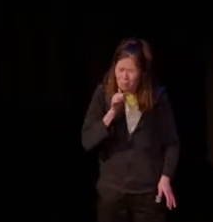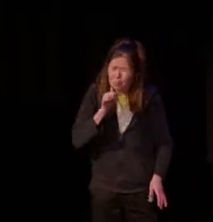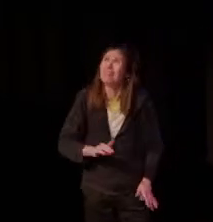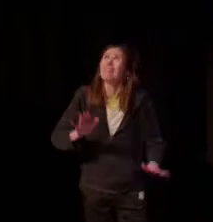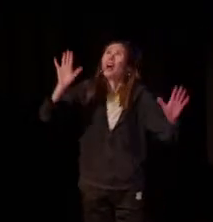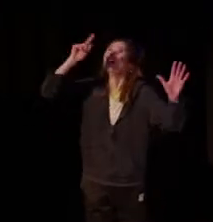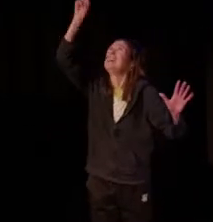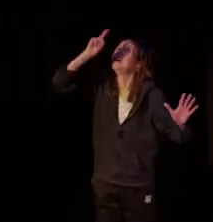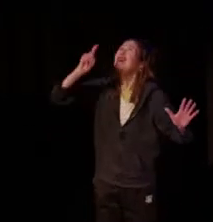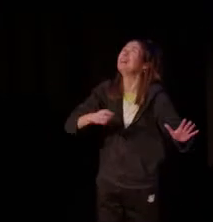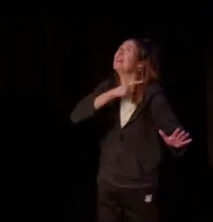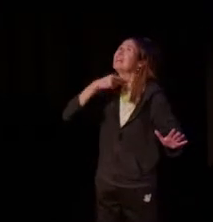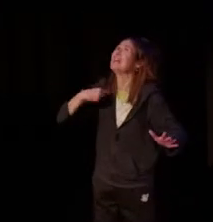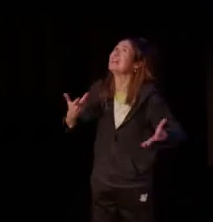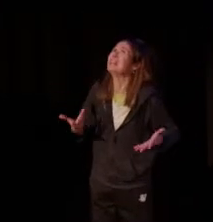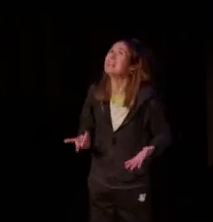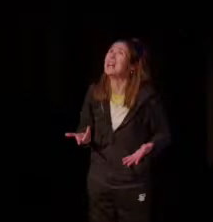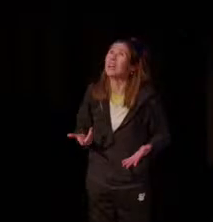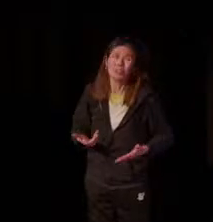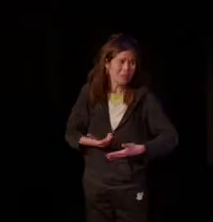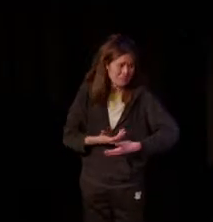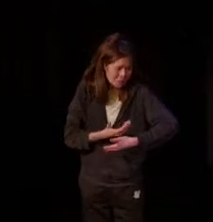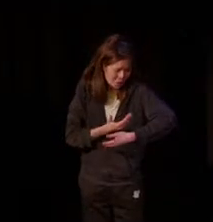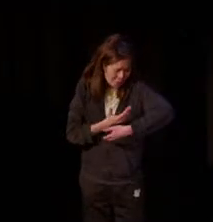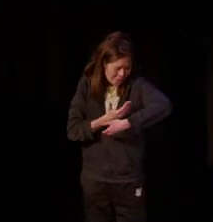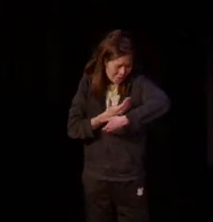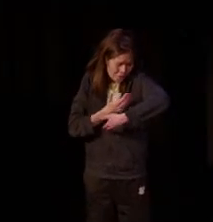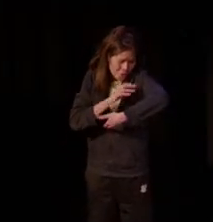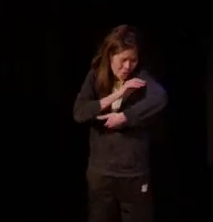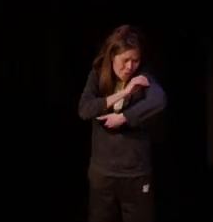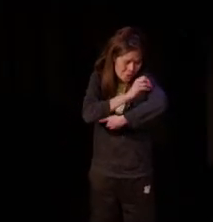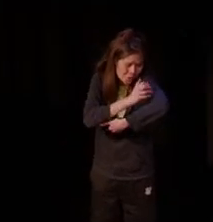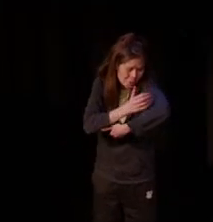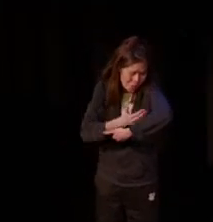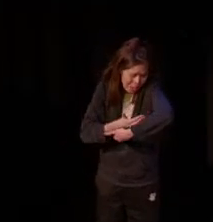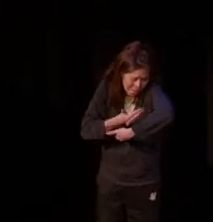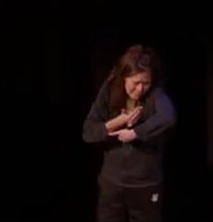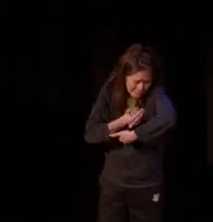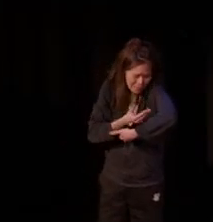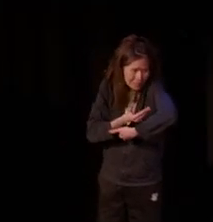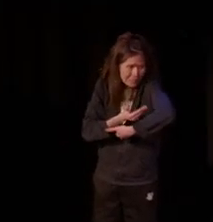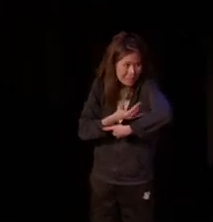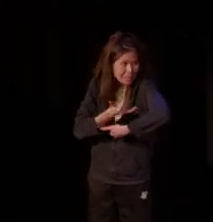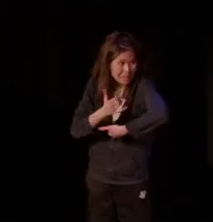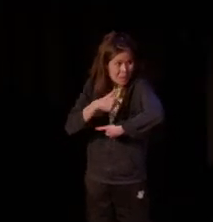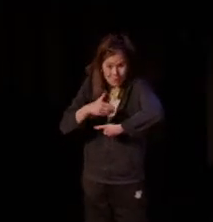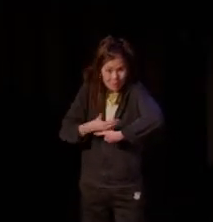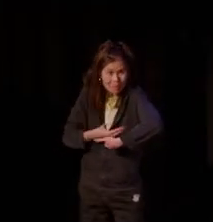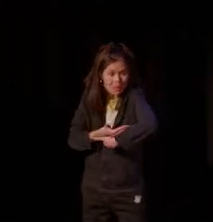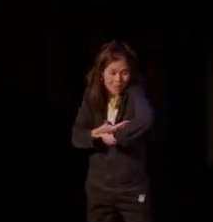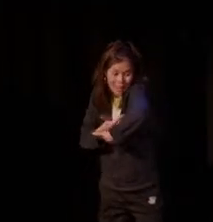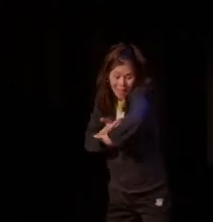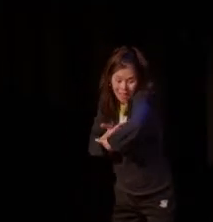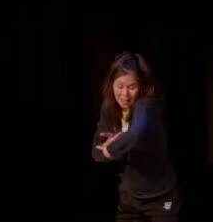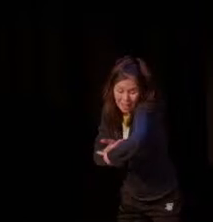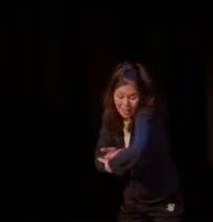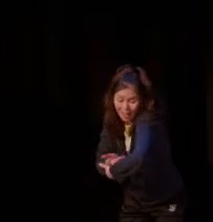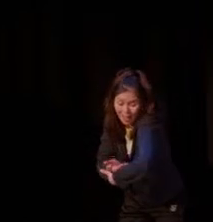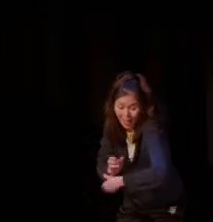Come, poor babe. Perhaps some god will instruct hawks and ravens to be your nursemaid.